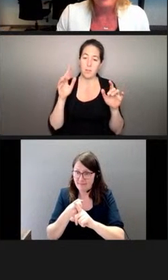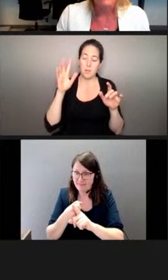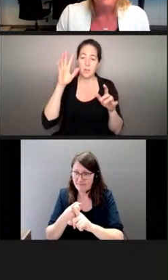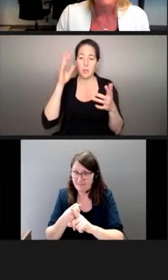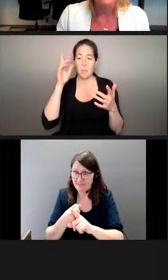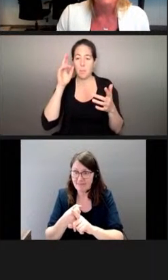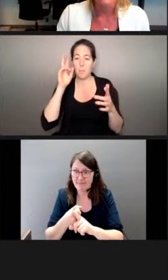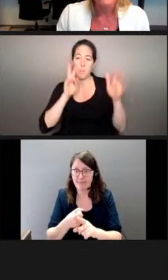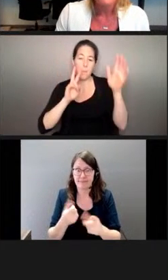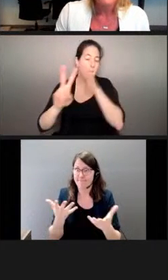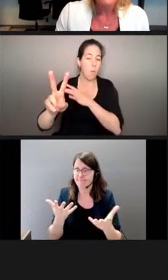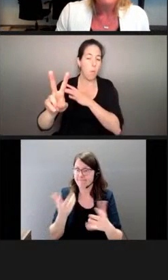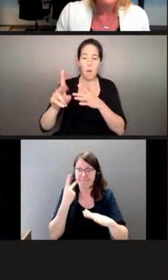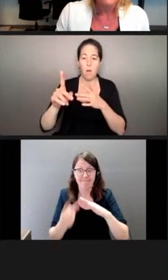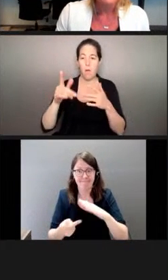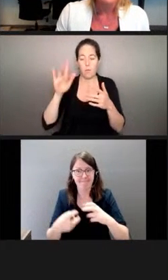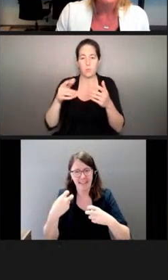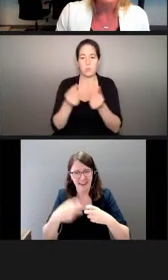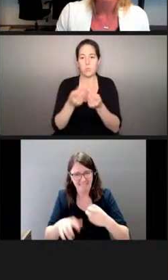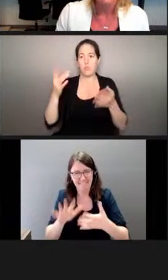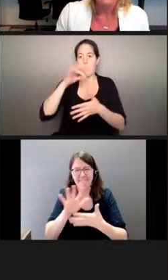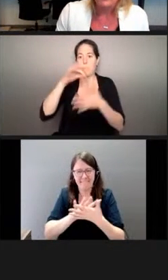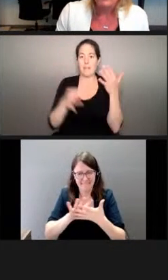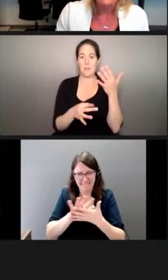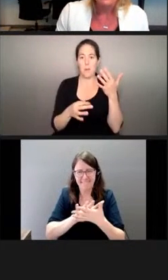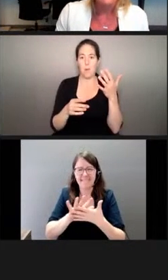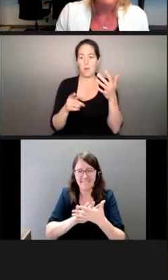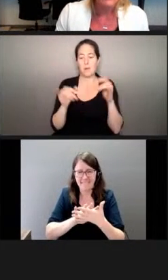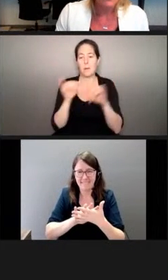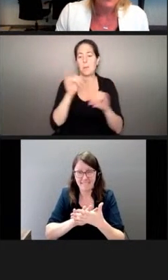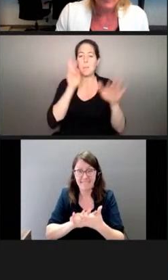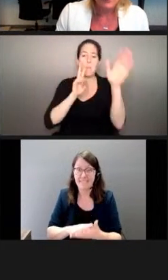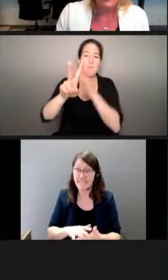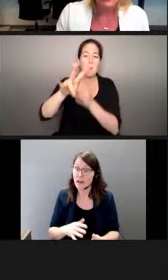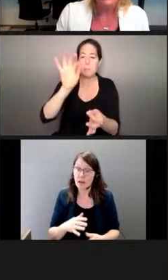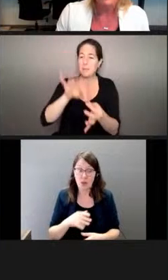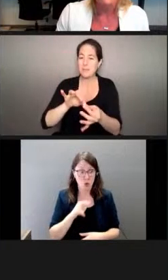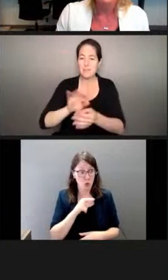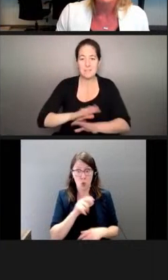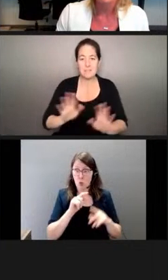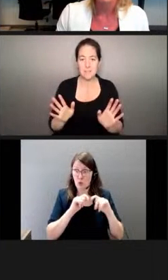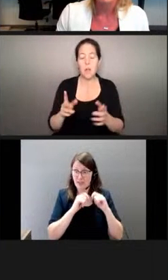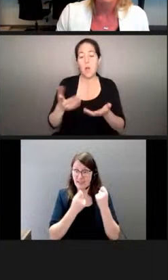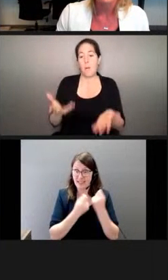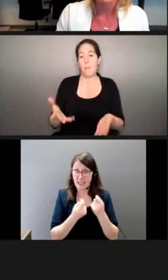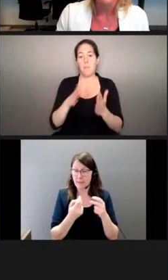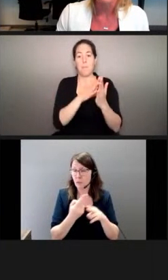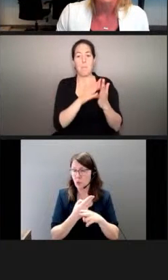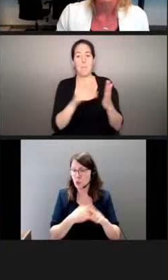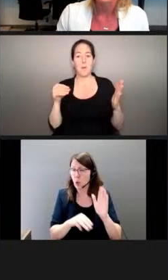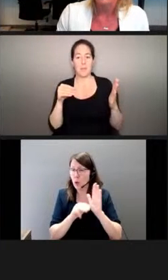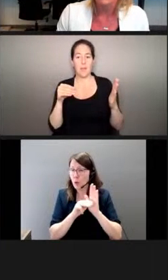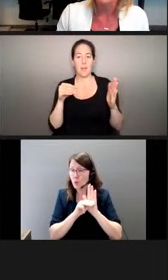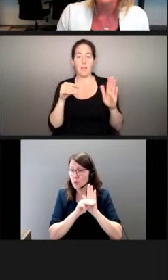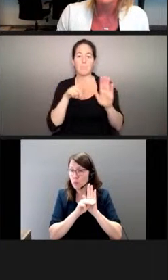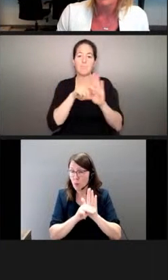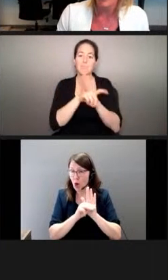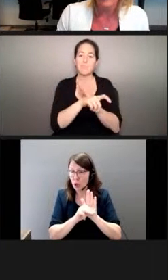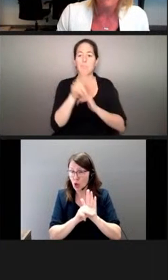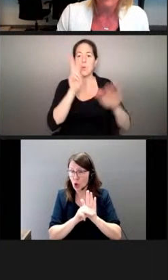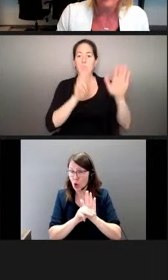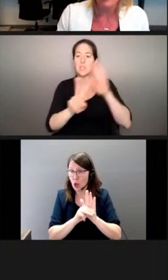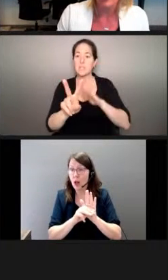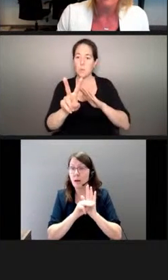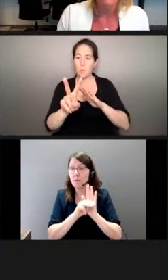of accuracy. So as such, the model that was used to develop the waste projections can only be based on historical and